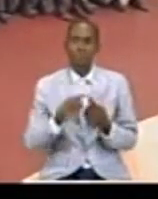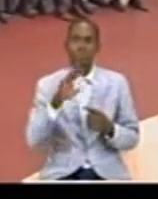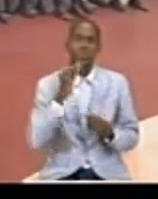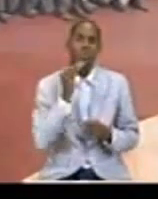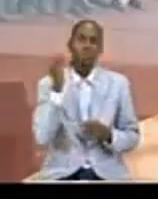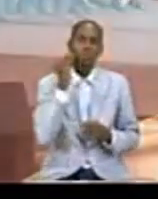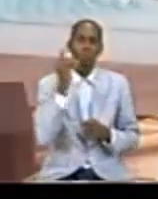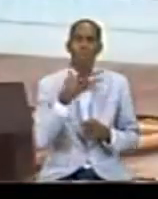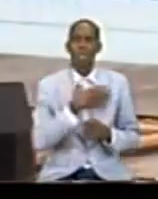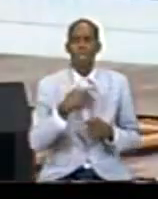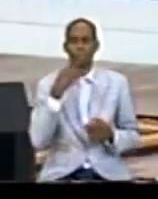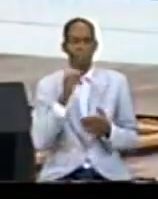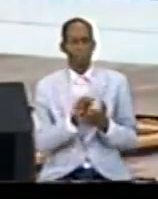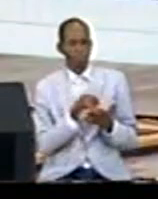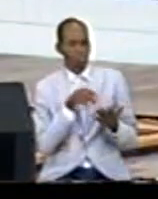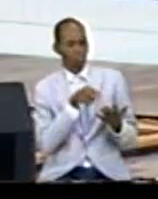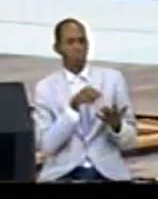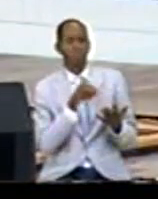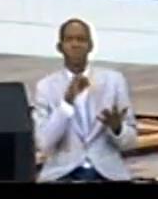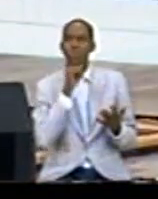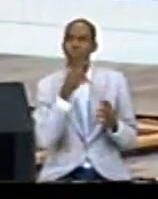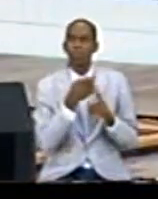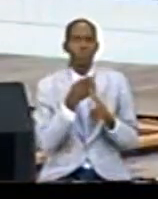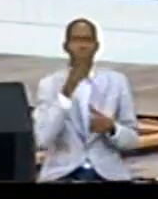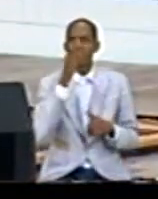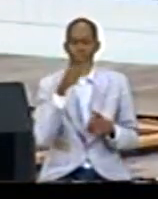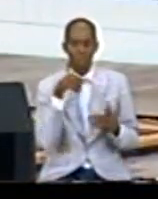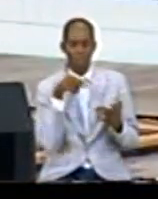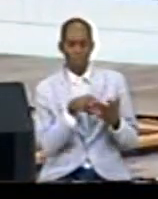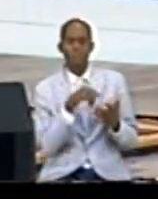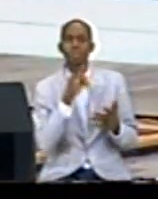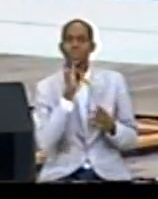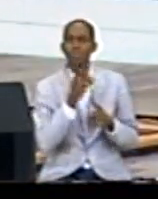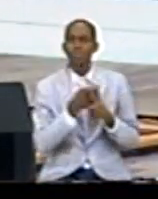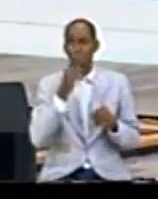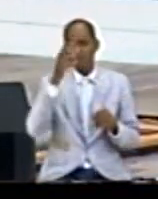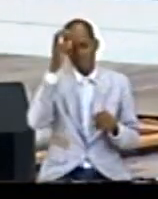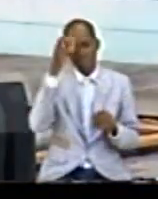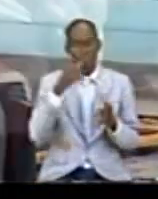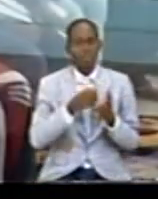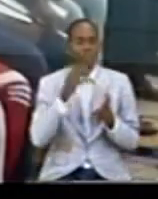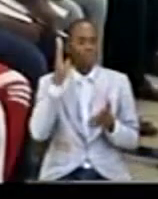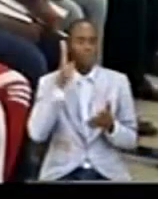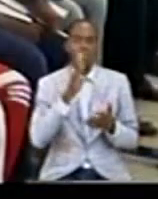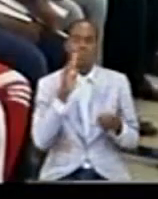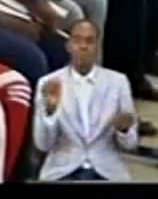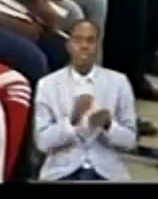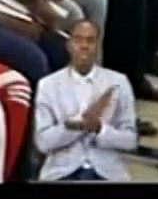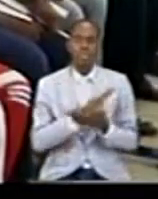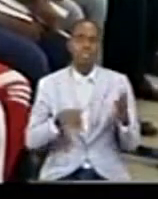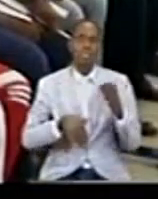say, this is not of God, this of the devil, it will be destroyed from your family.